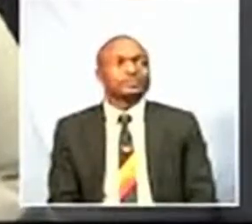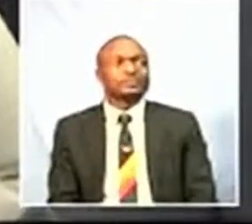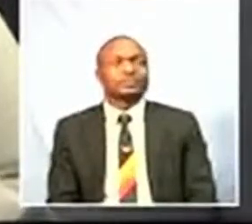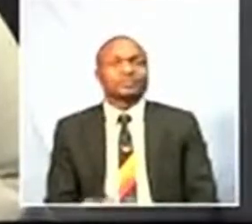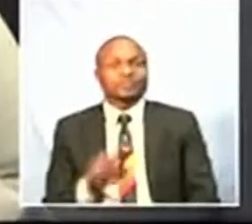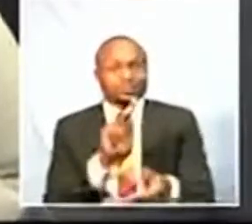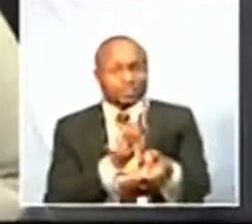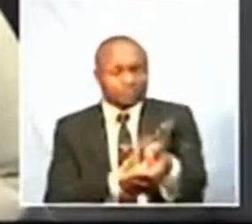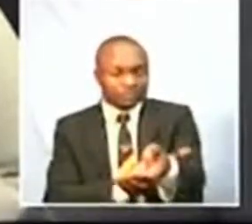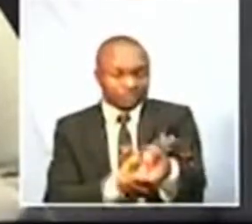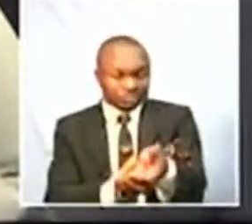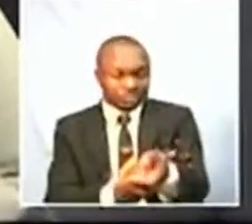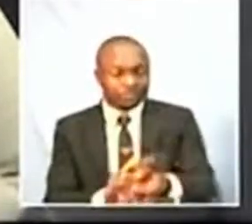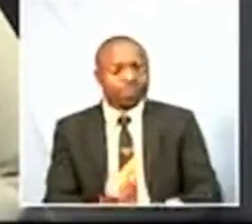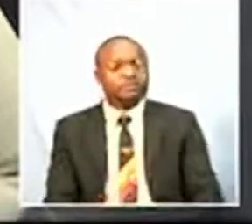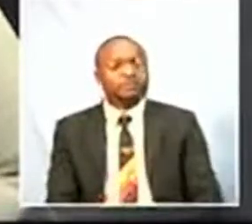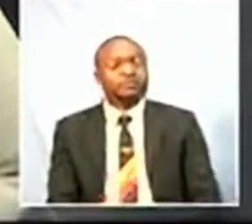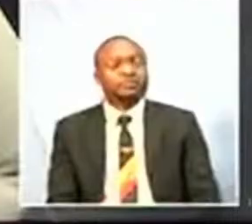KASAMA.